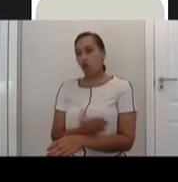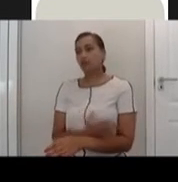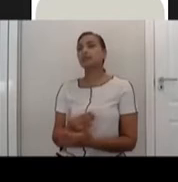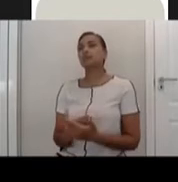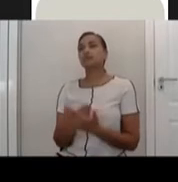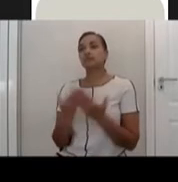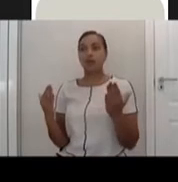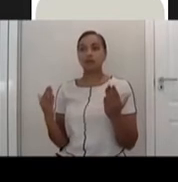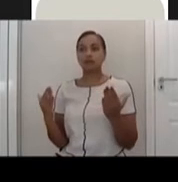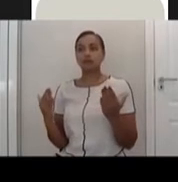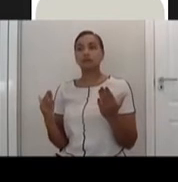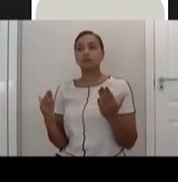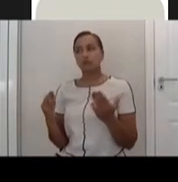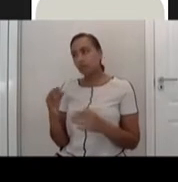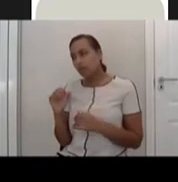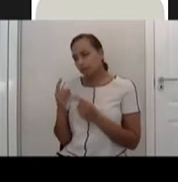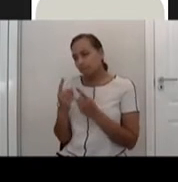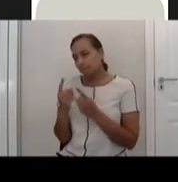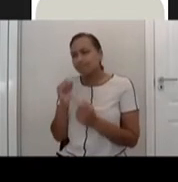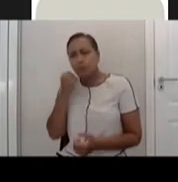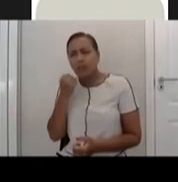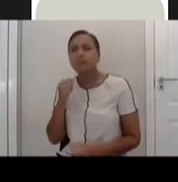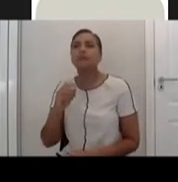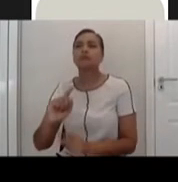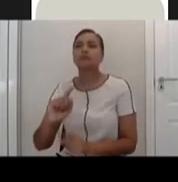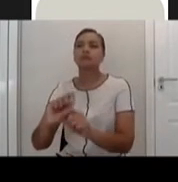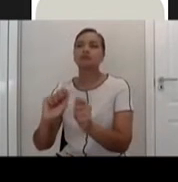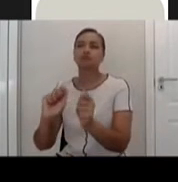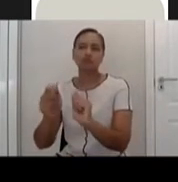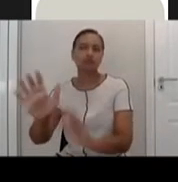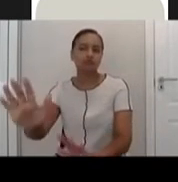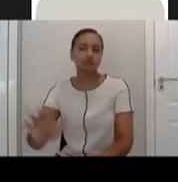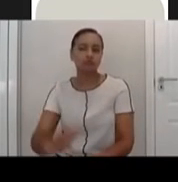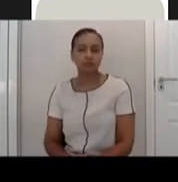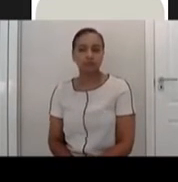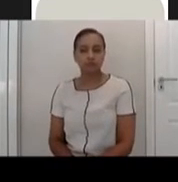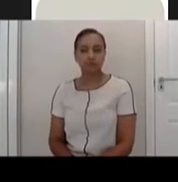days. Things will change. I don't know, Glenn will say something.